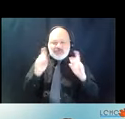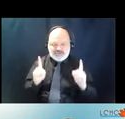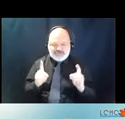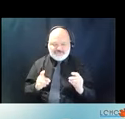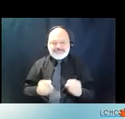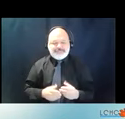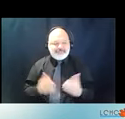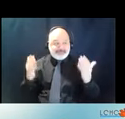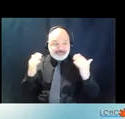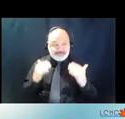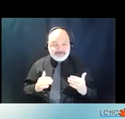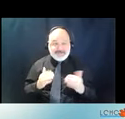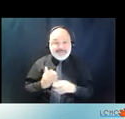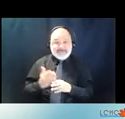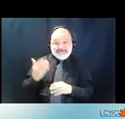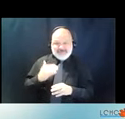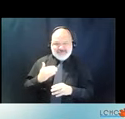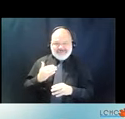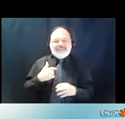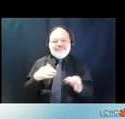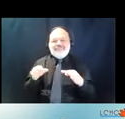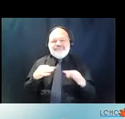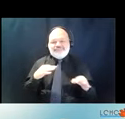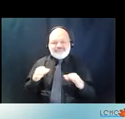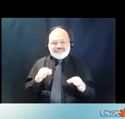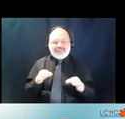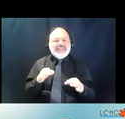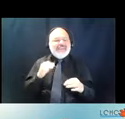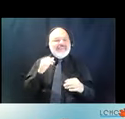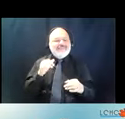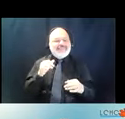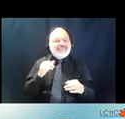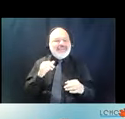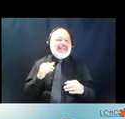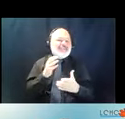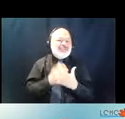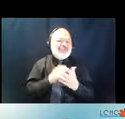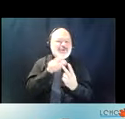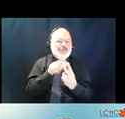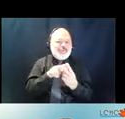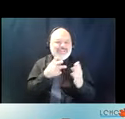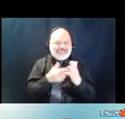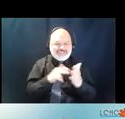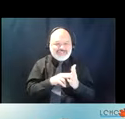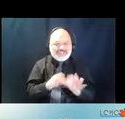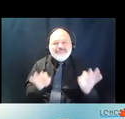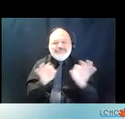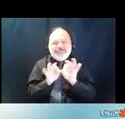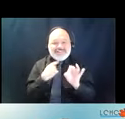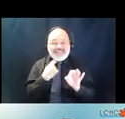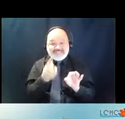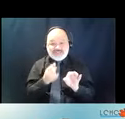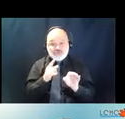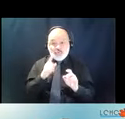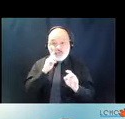slide. So before we move on, I wanted to ground the conversation in a couple of definitions and frameworks that you'll see